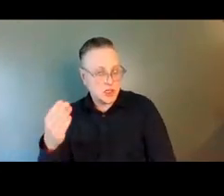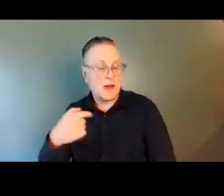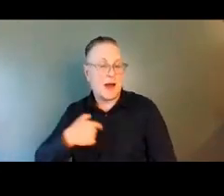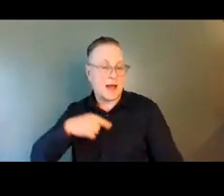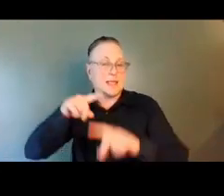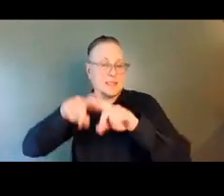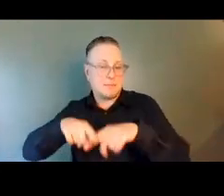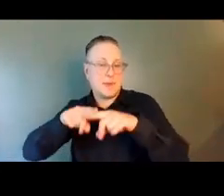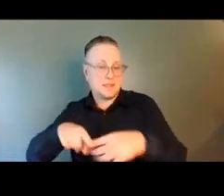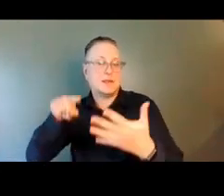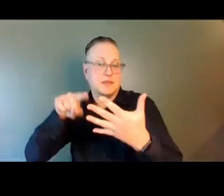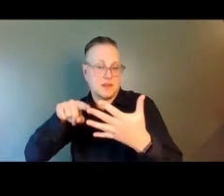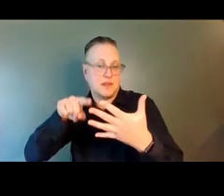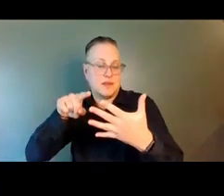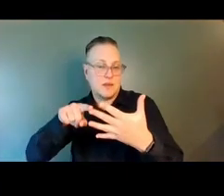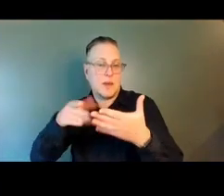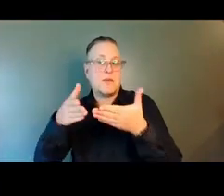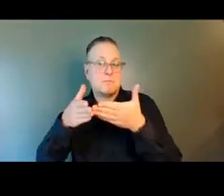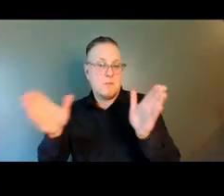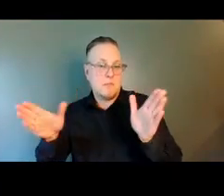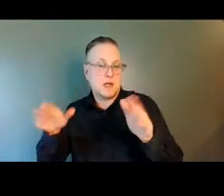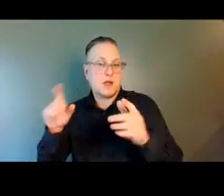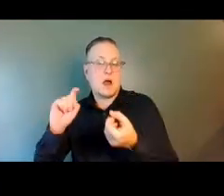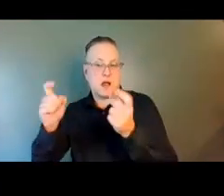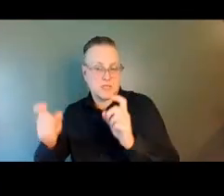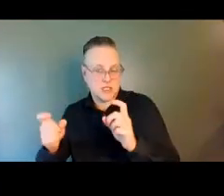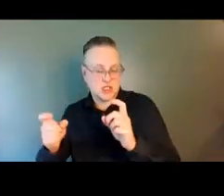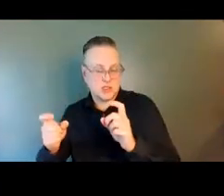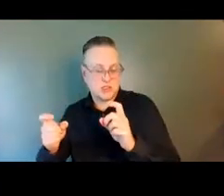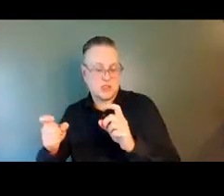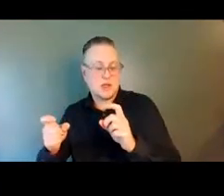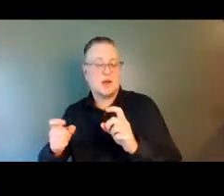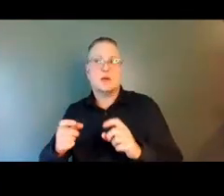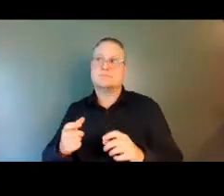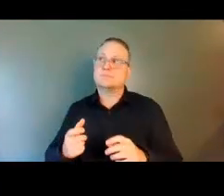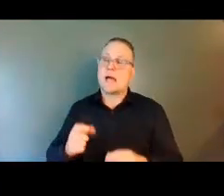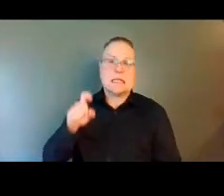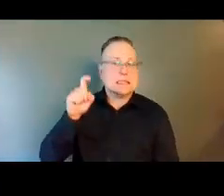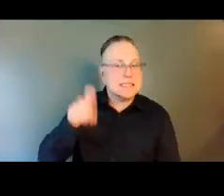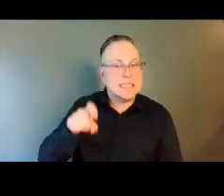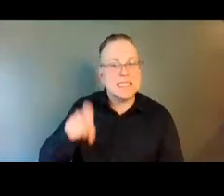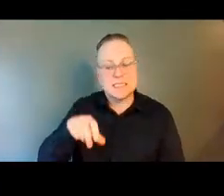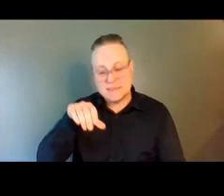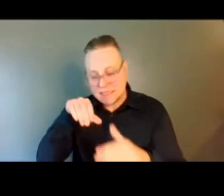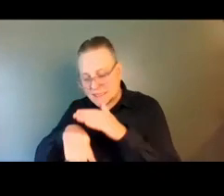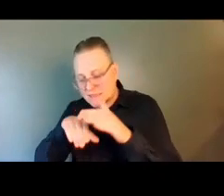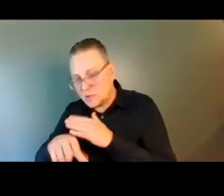III public accommodations, ensuring that my documents were accessible for me.